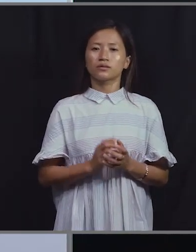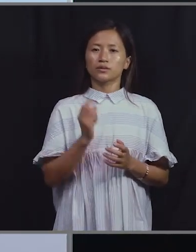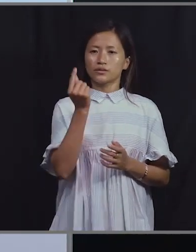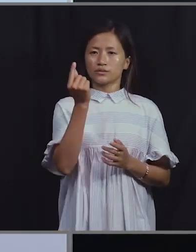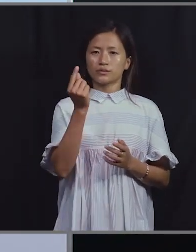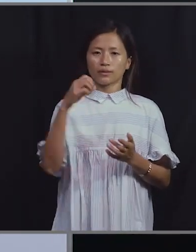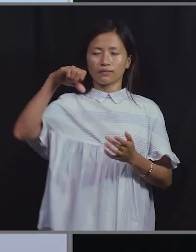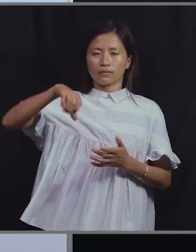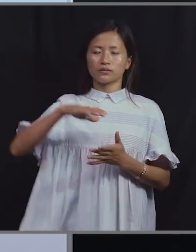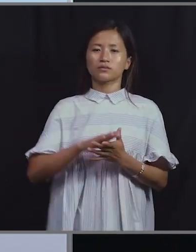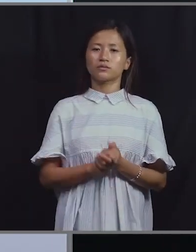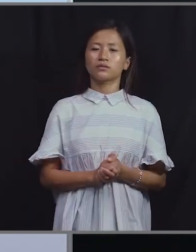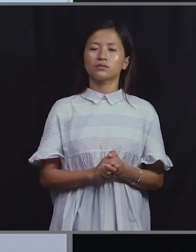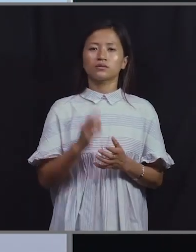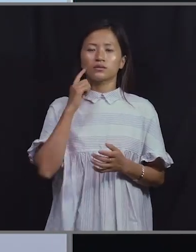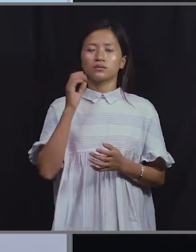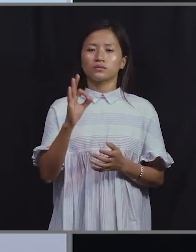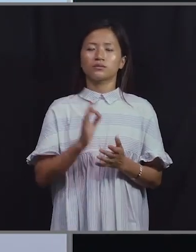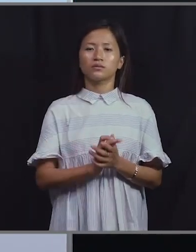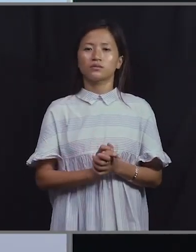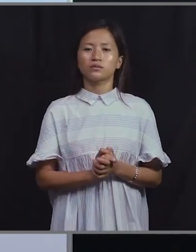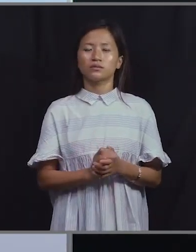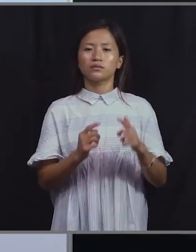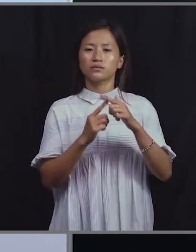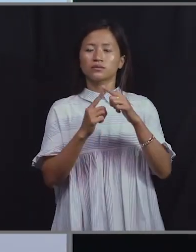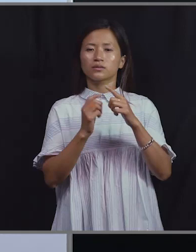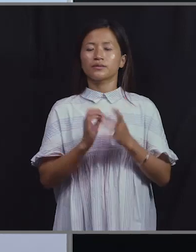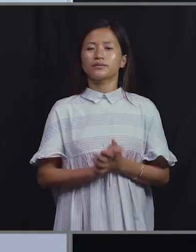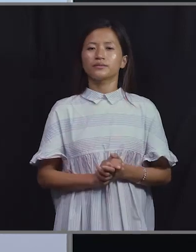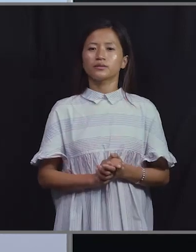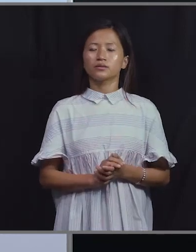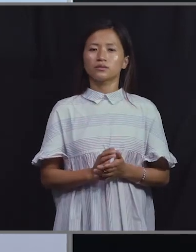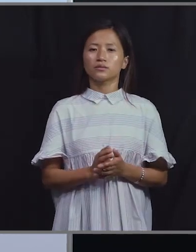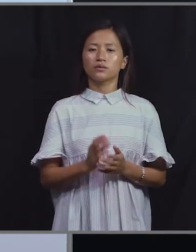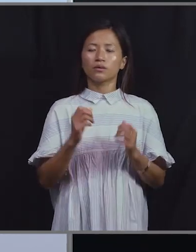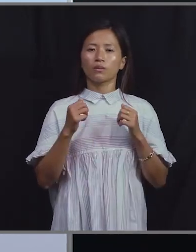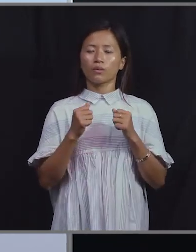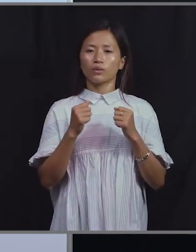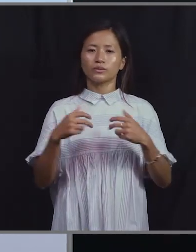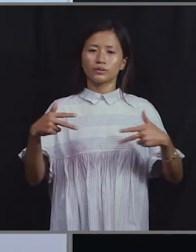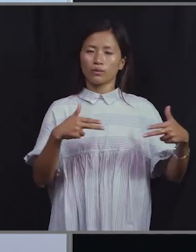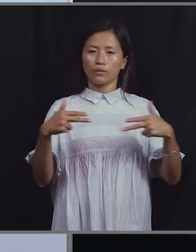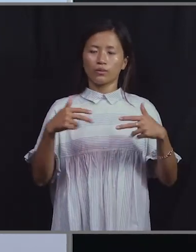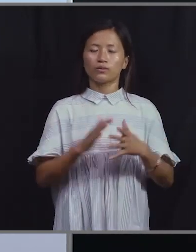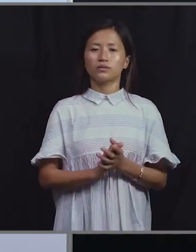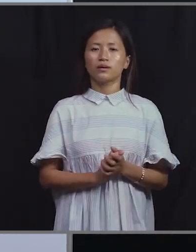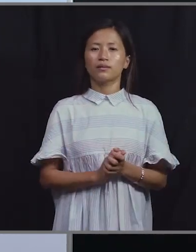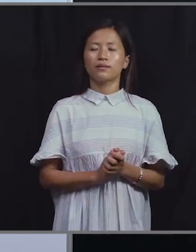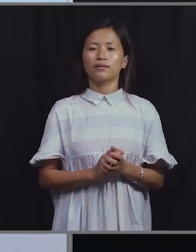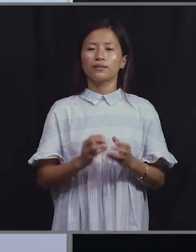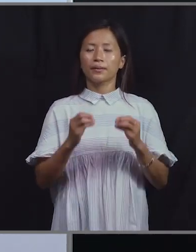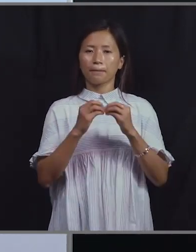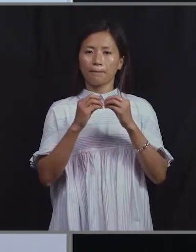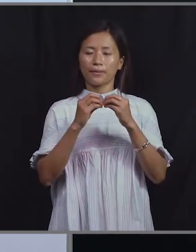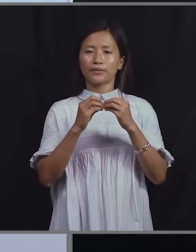9, the important topics under Unit 9 will be Cold War. And Bernard Baruch, here we